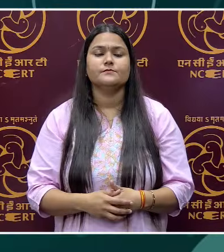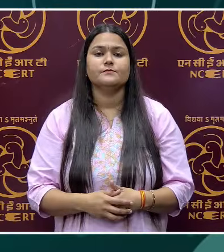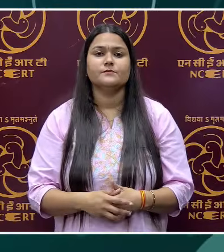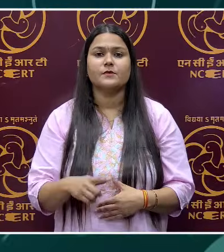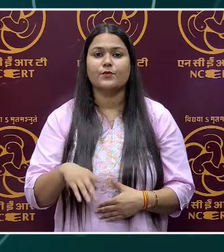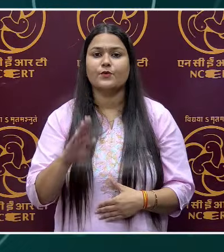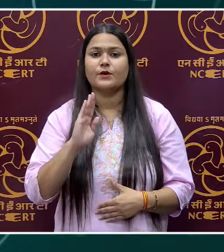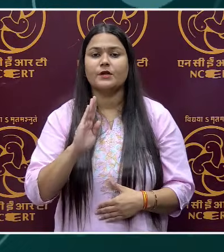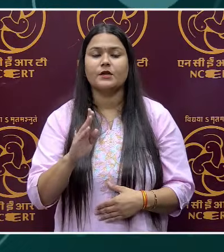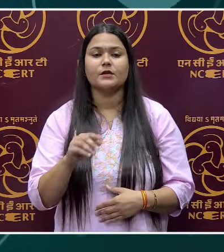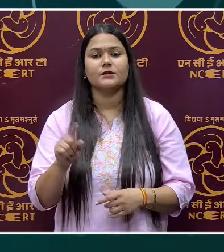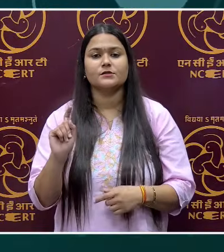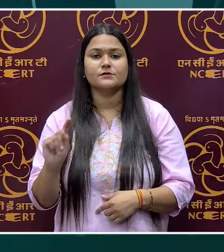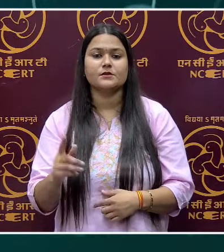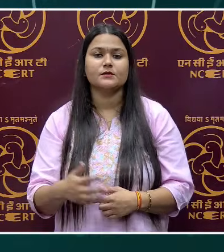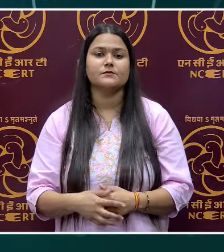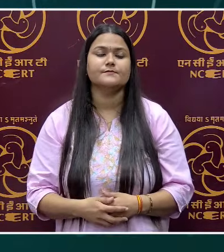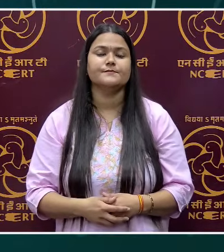now.